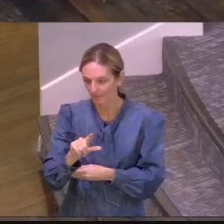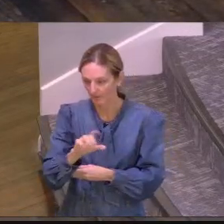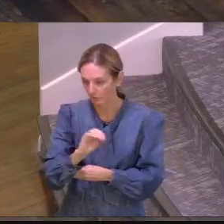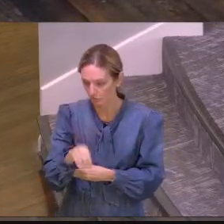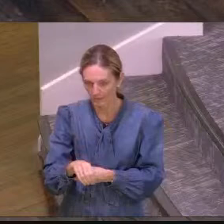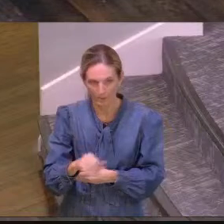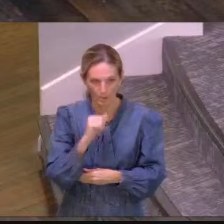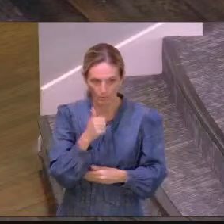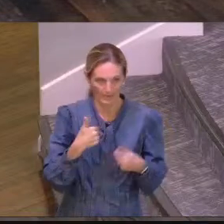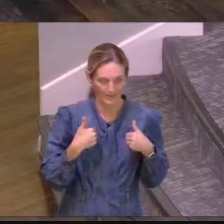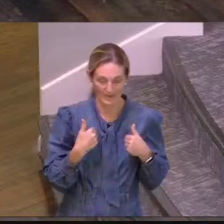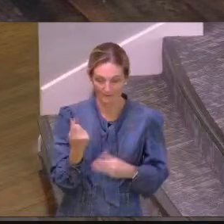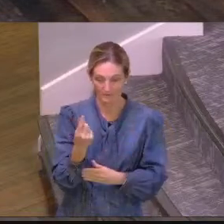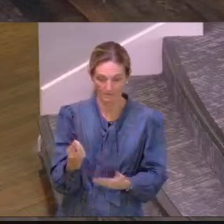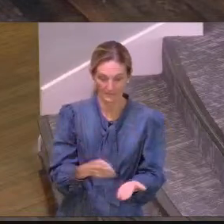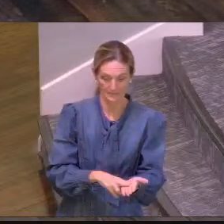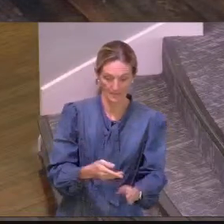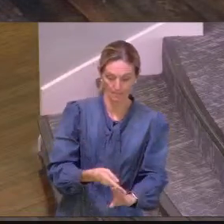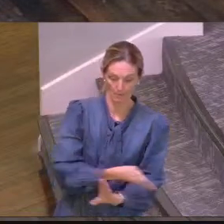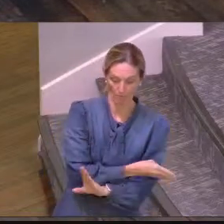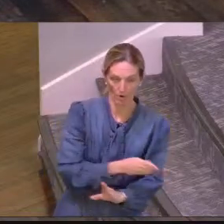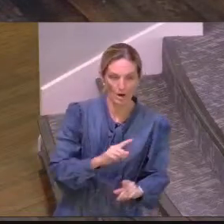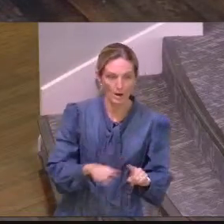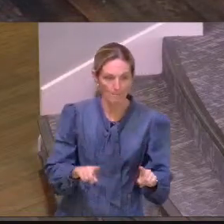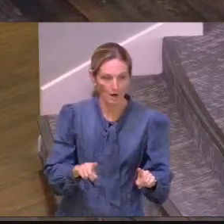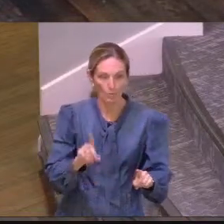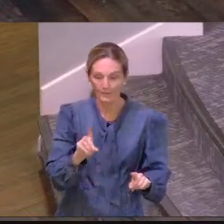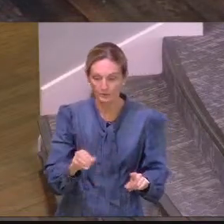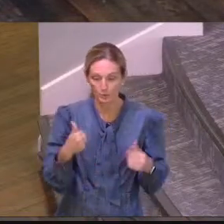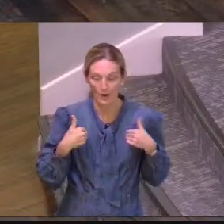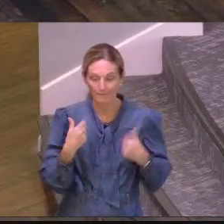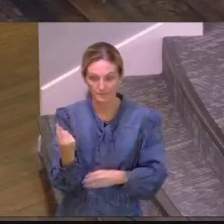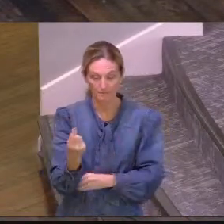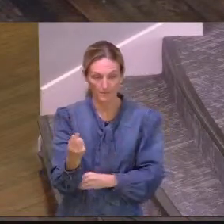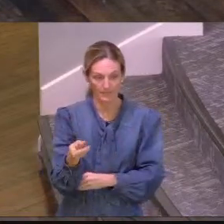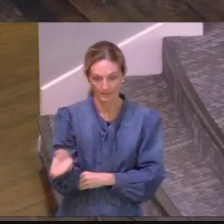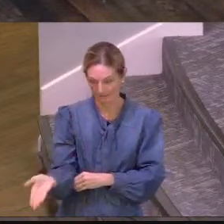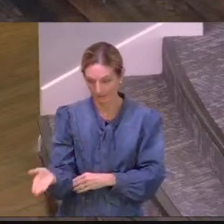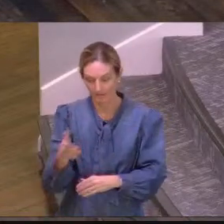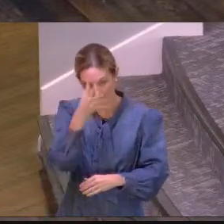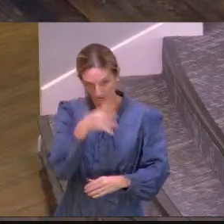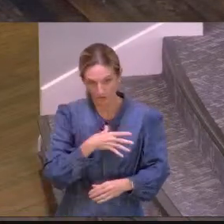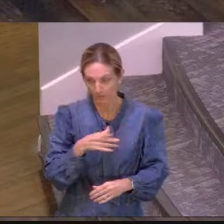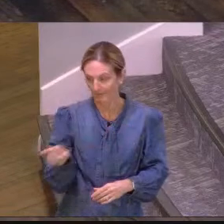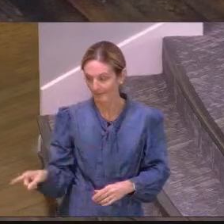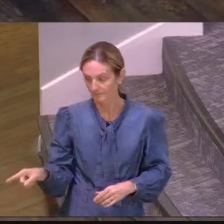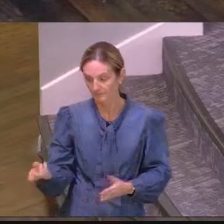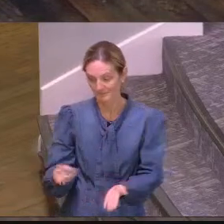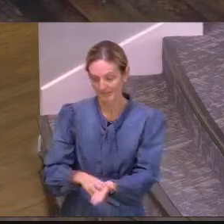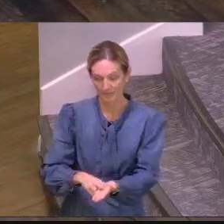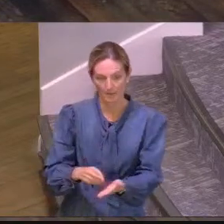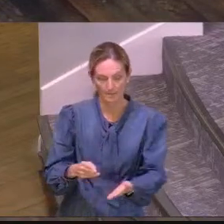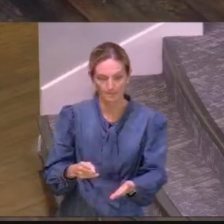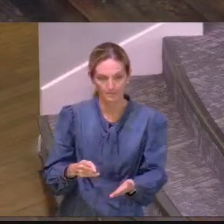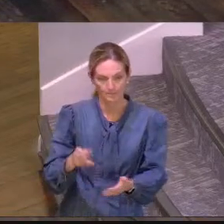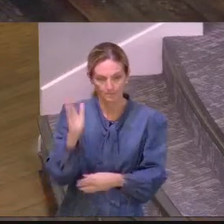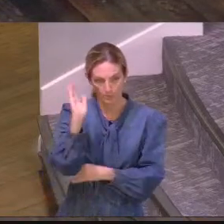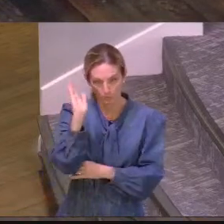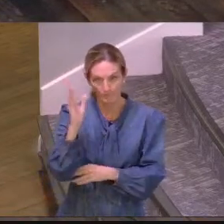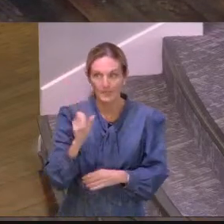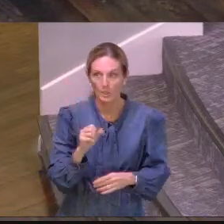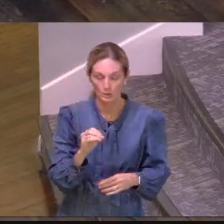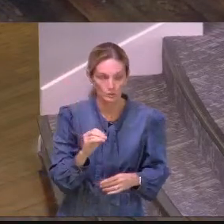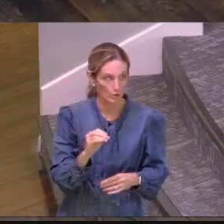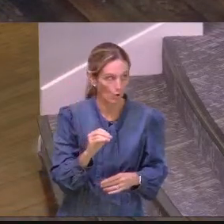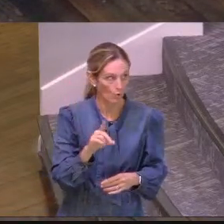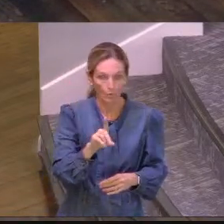anyone sign up beforehand, but we did have this gentleman here that had signed up to speak. So we